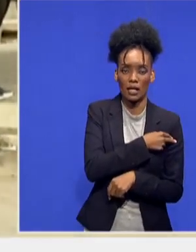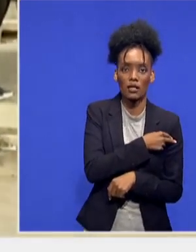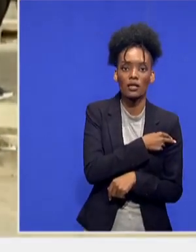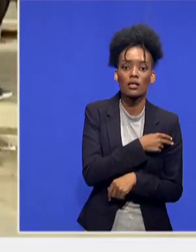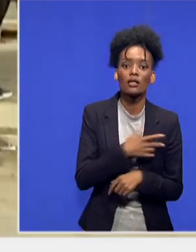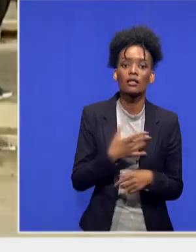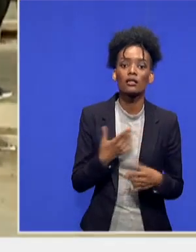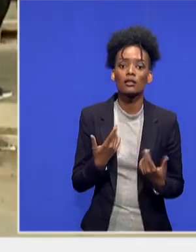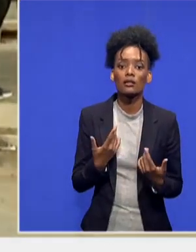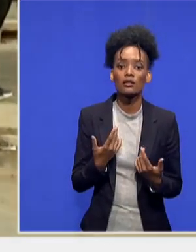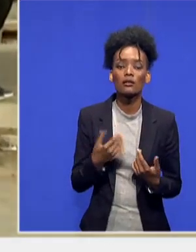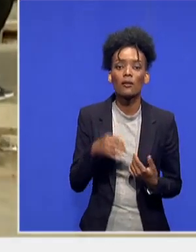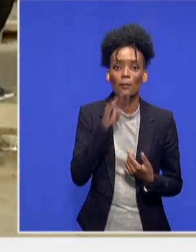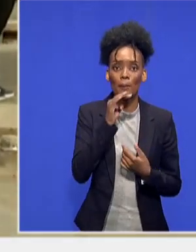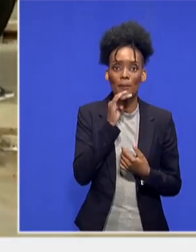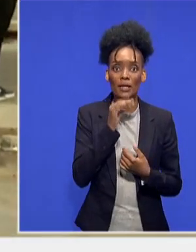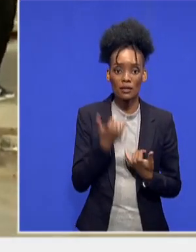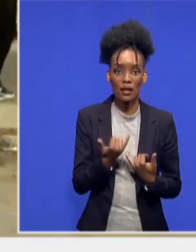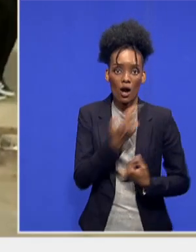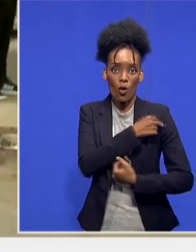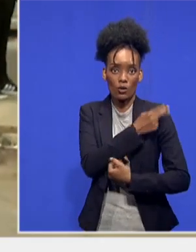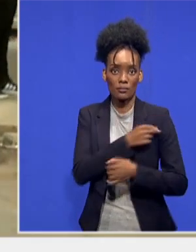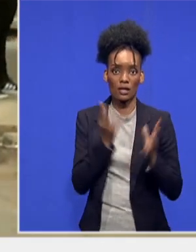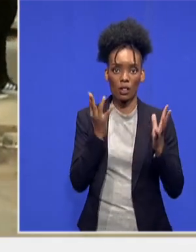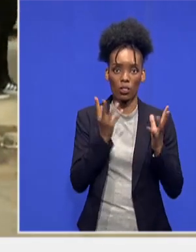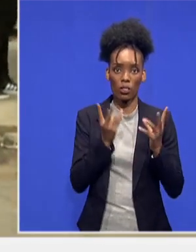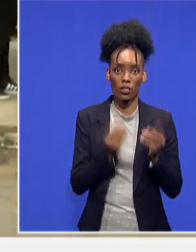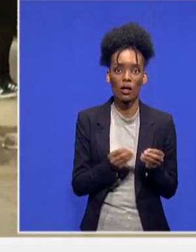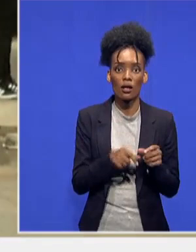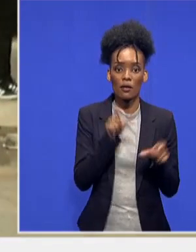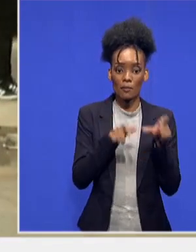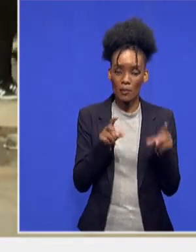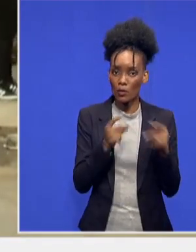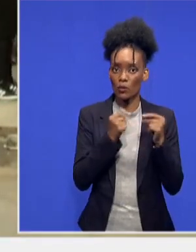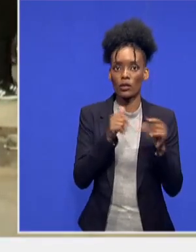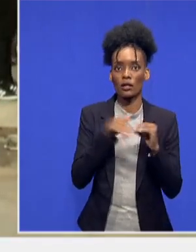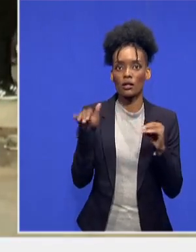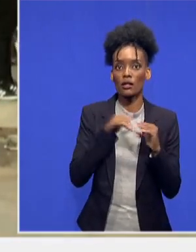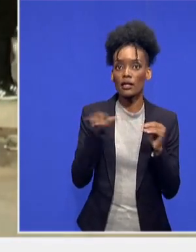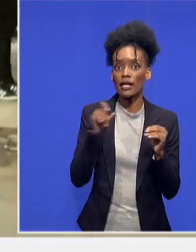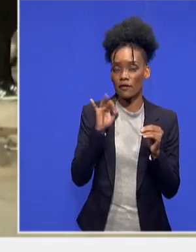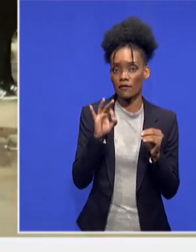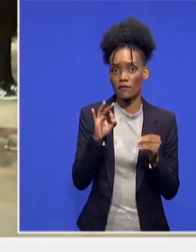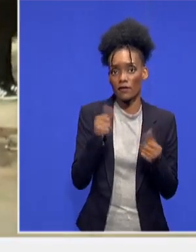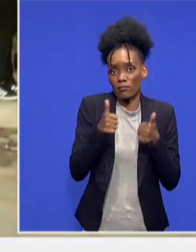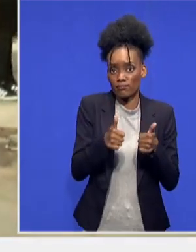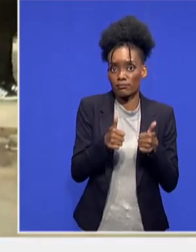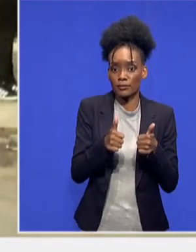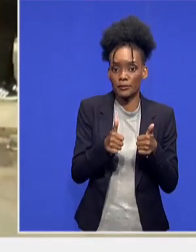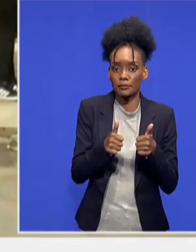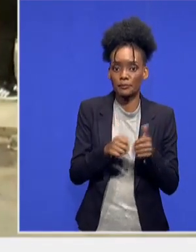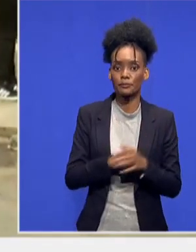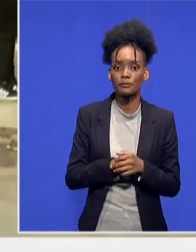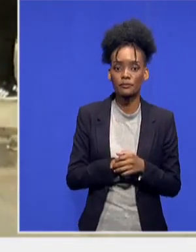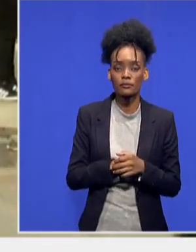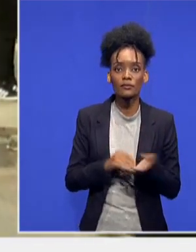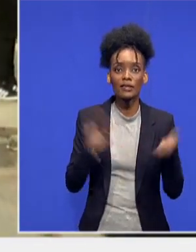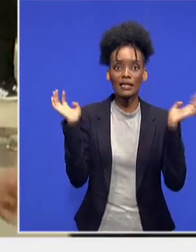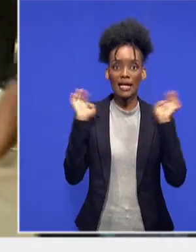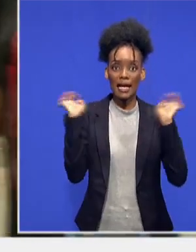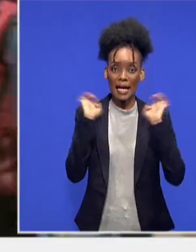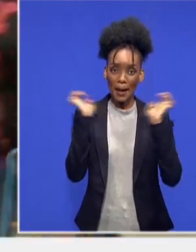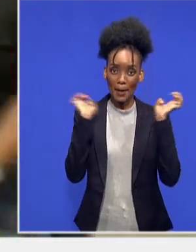You are decongesting the hospital in that way. Elective surgeries are not being done. It's emergency cases that we